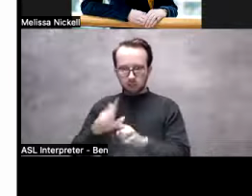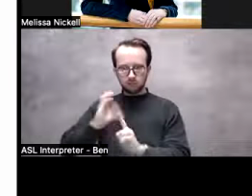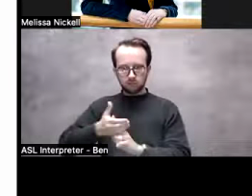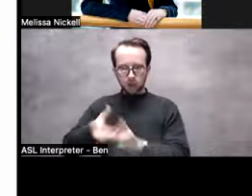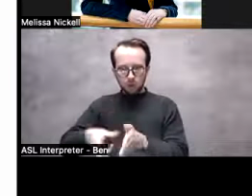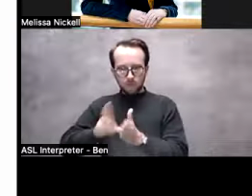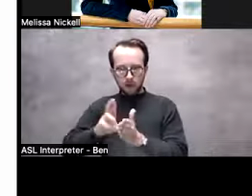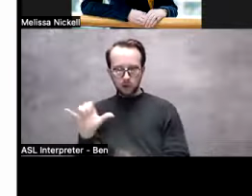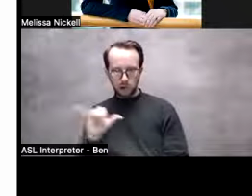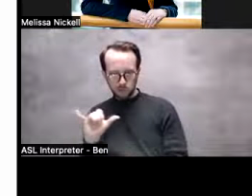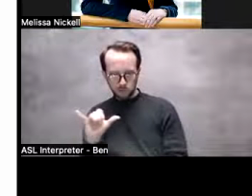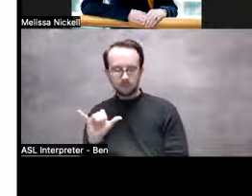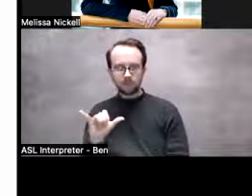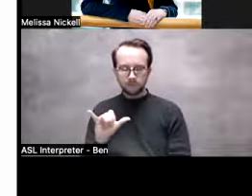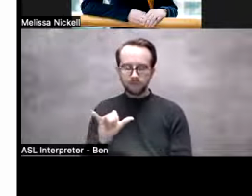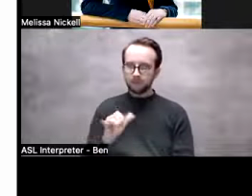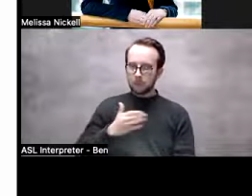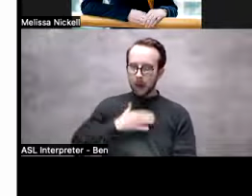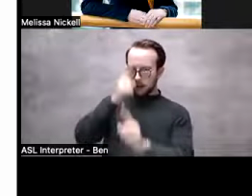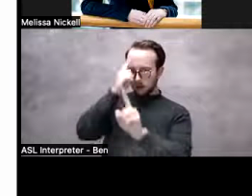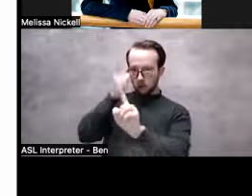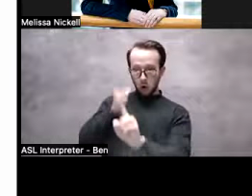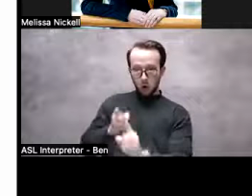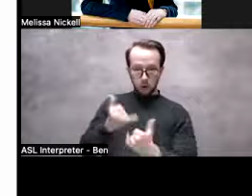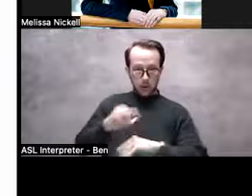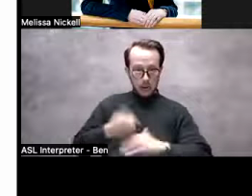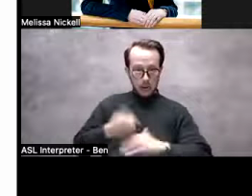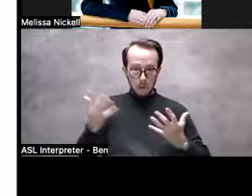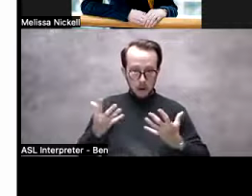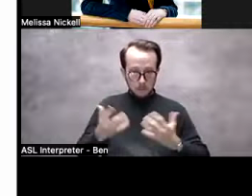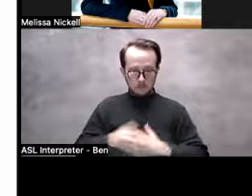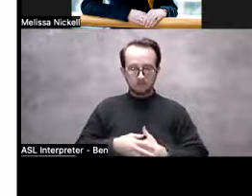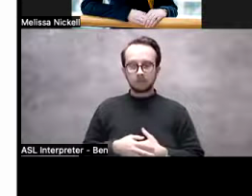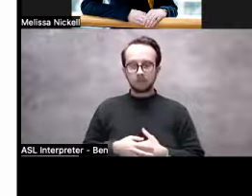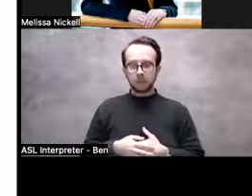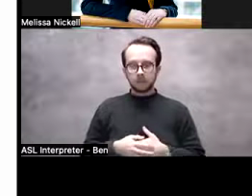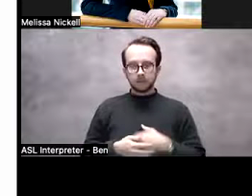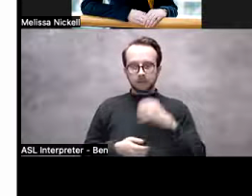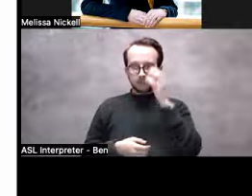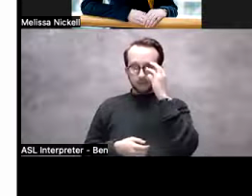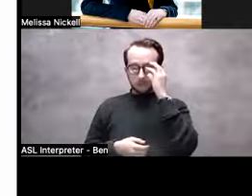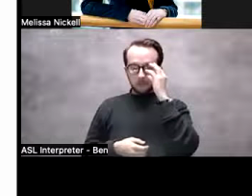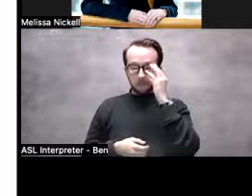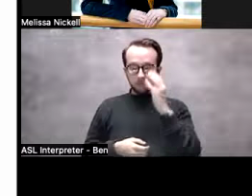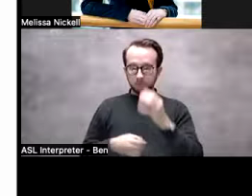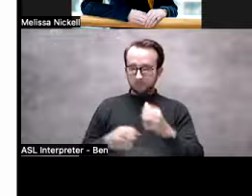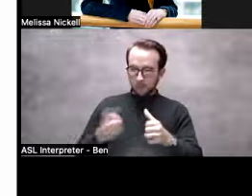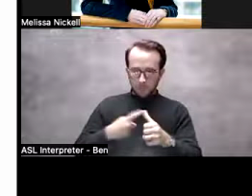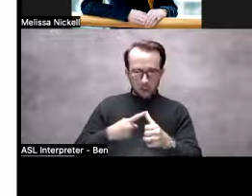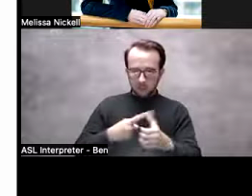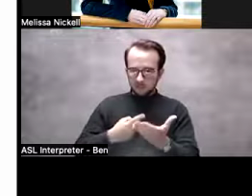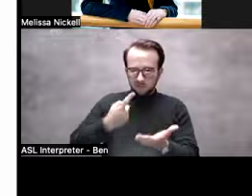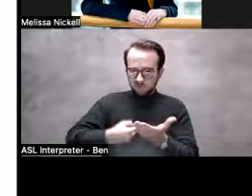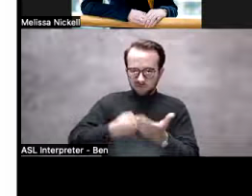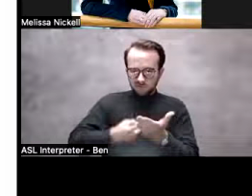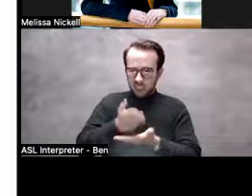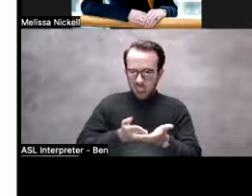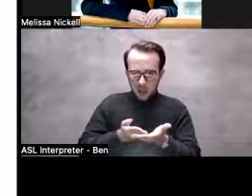you an idea of what I hope to accomplish this afternoon here, first I want to just go over some